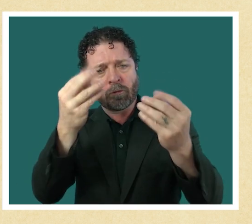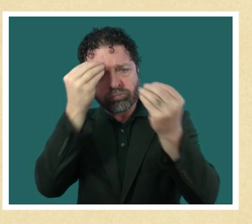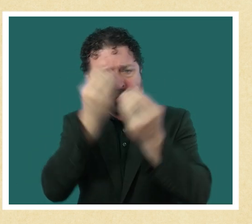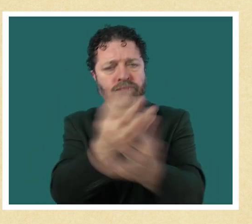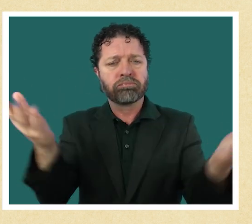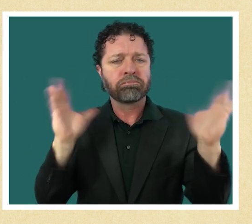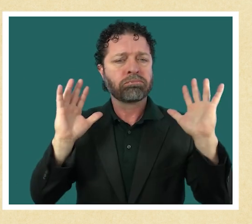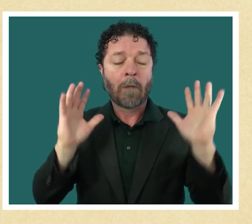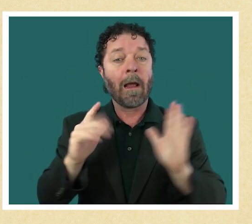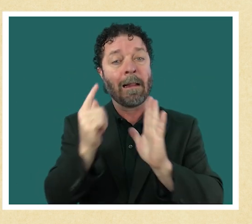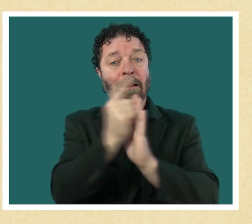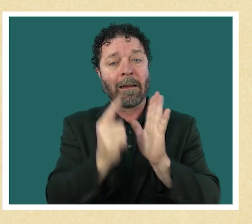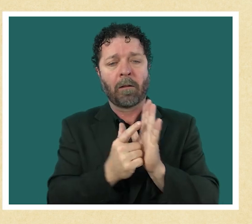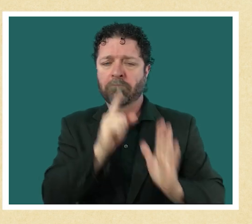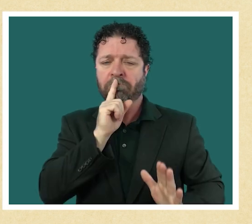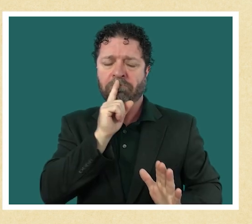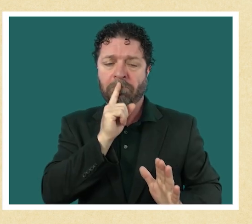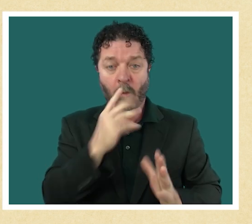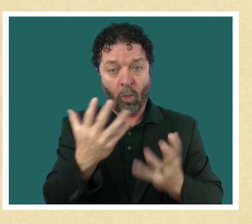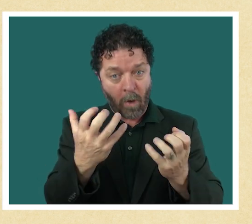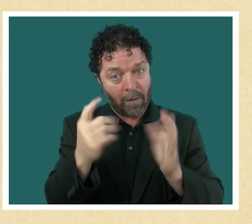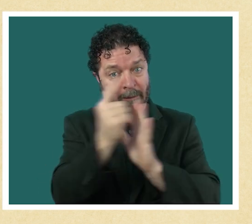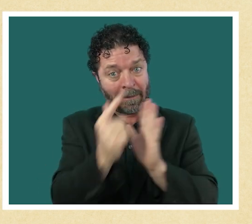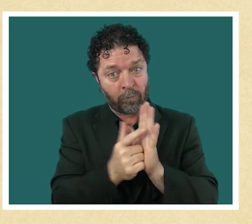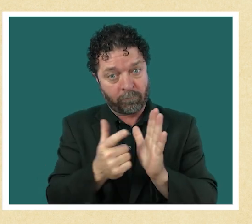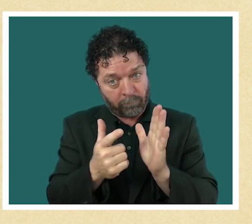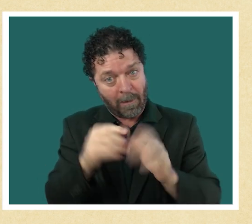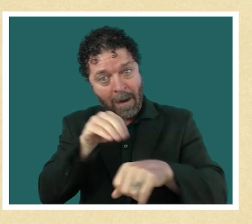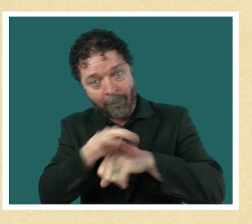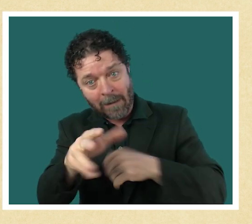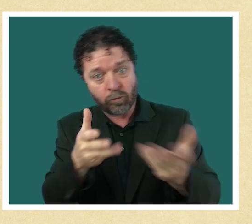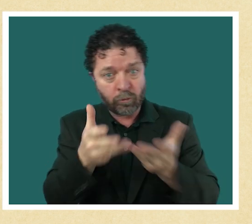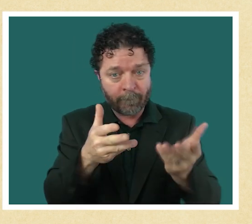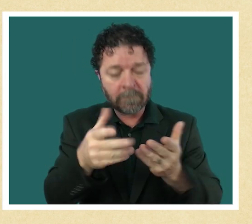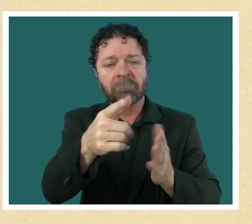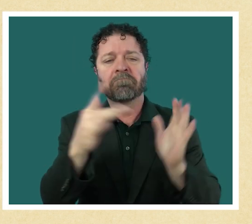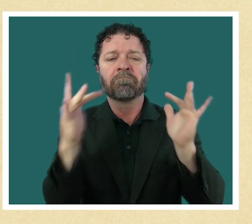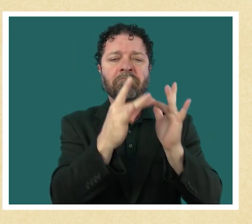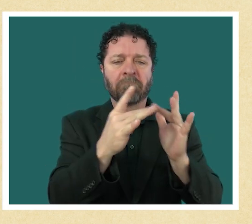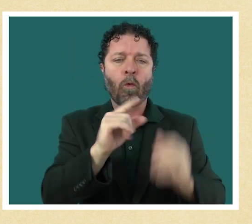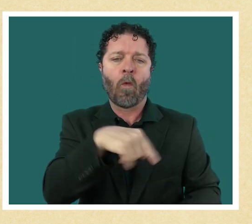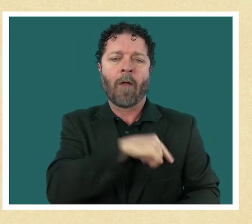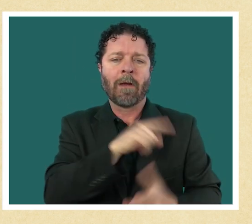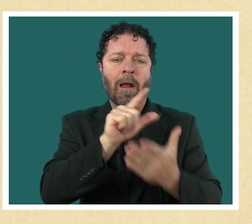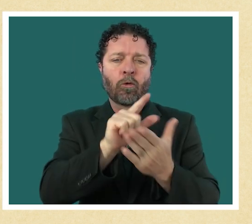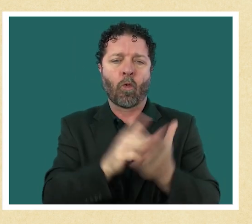you have specific questions or want legal advice, please contact a qualified attorney in your state.